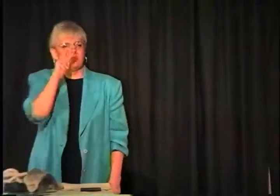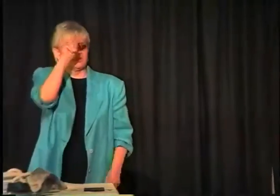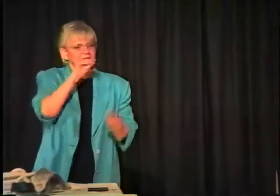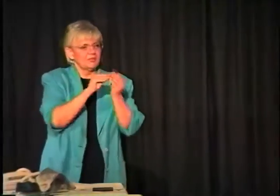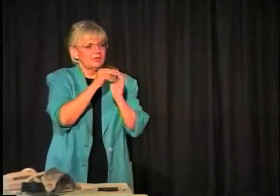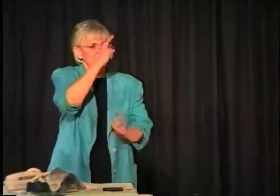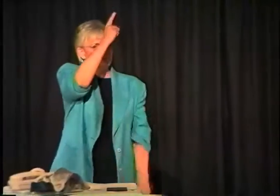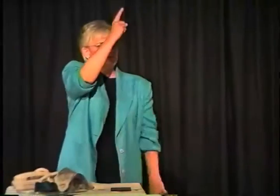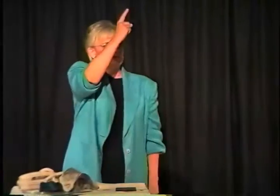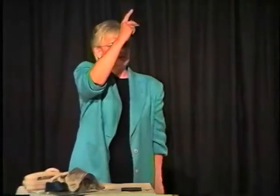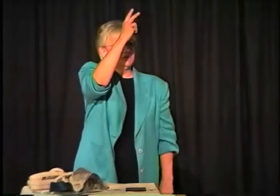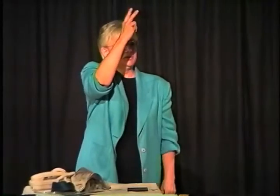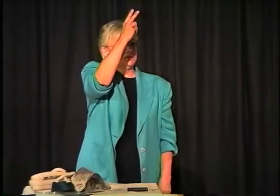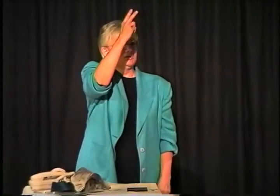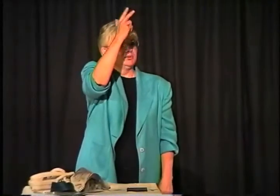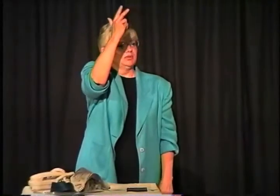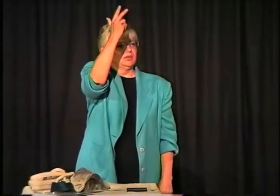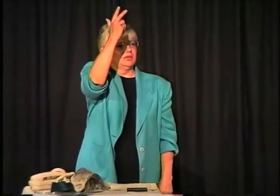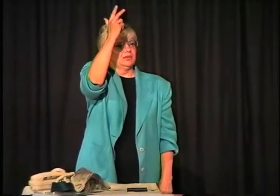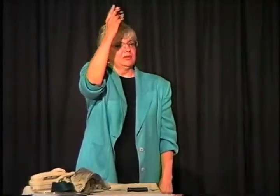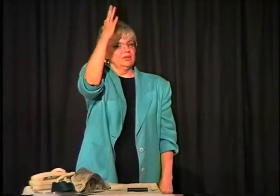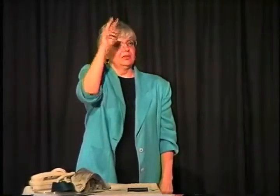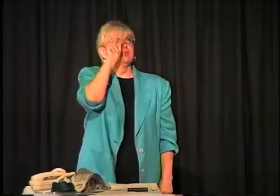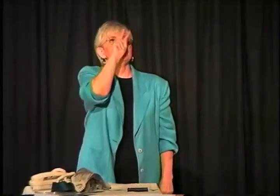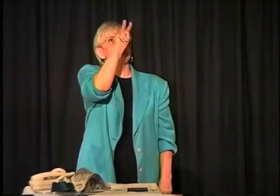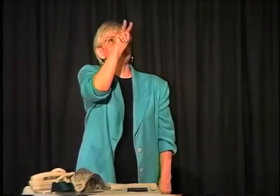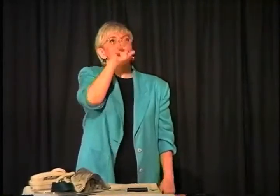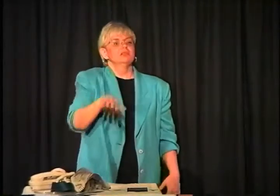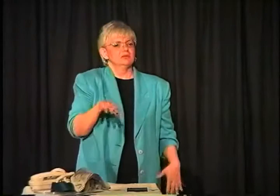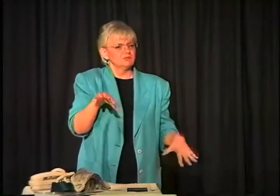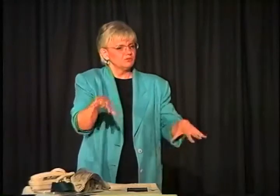Hearing people get in and they become completely motionless. They've got to